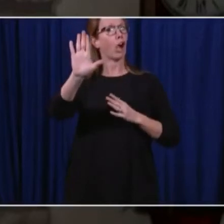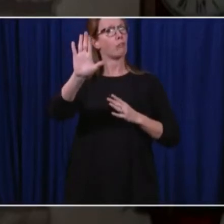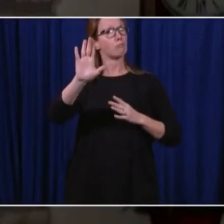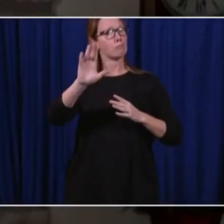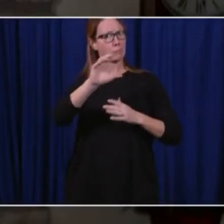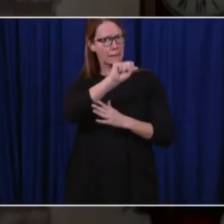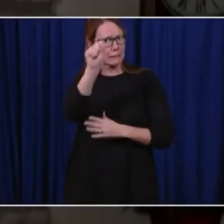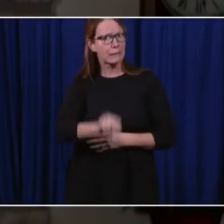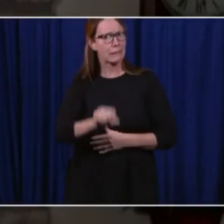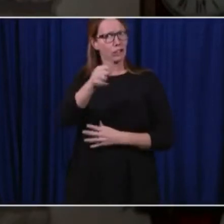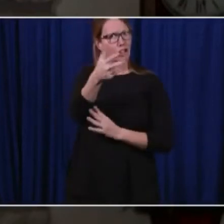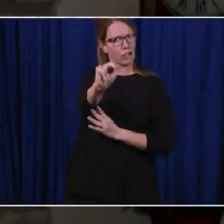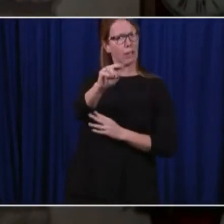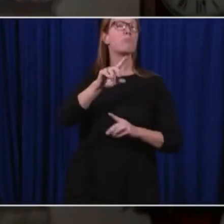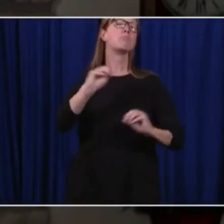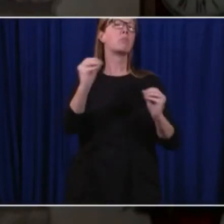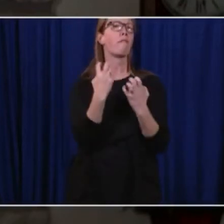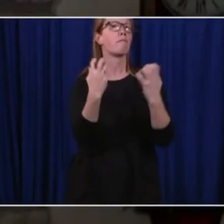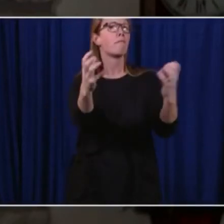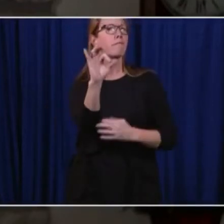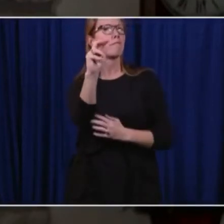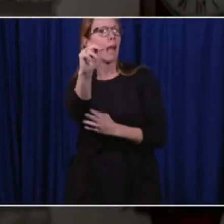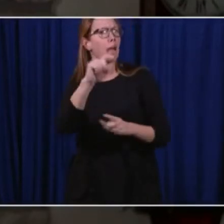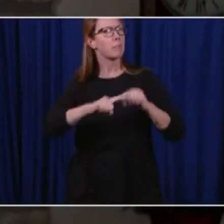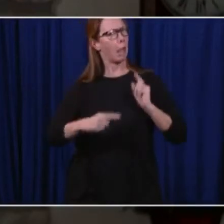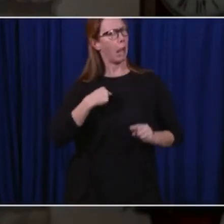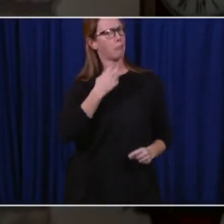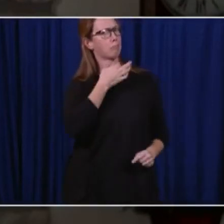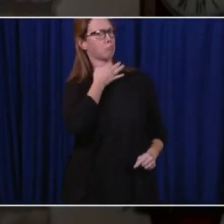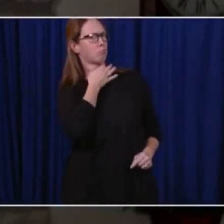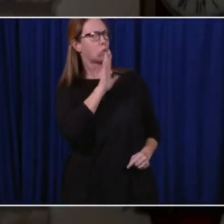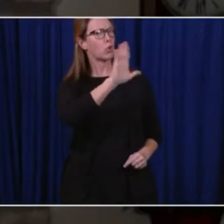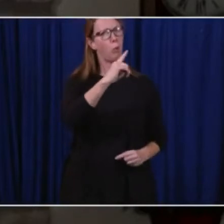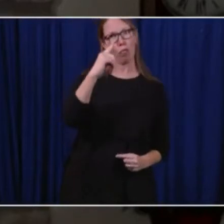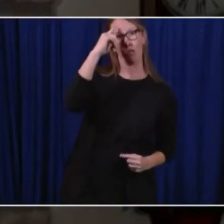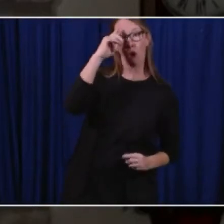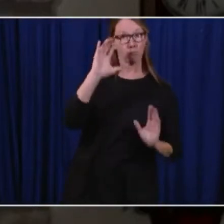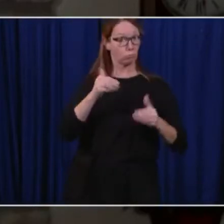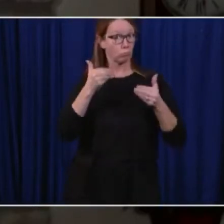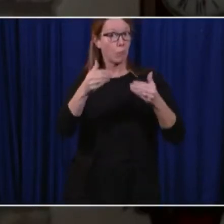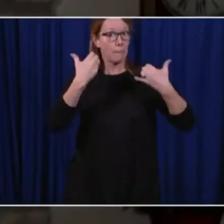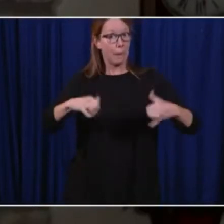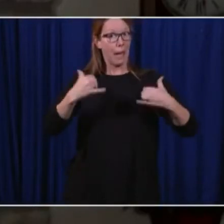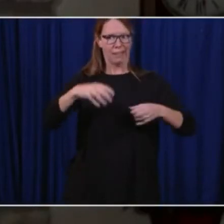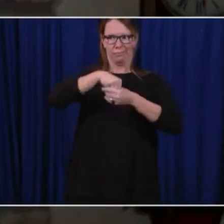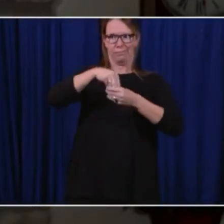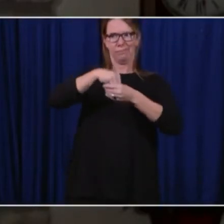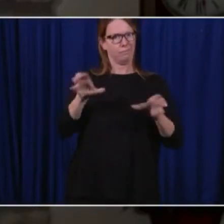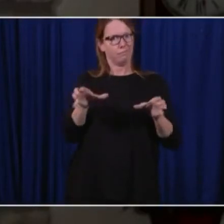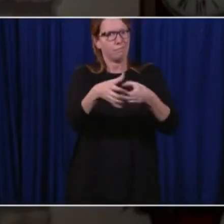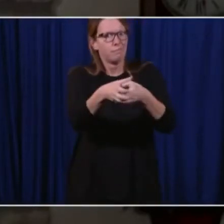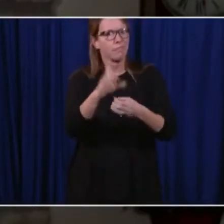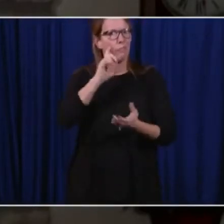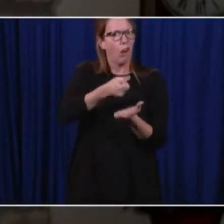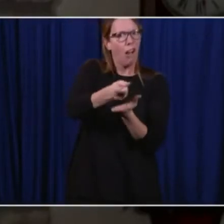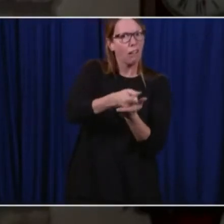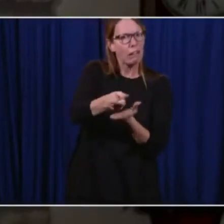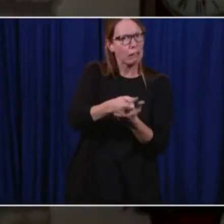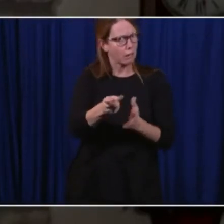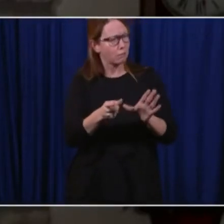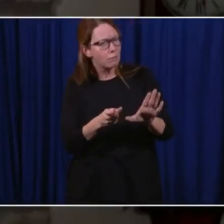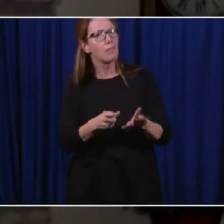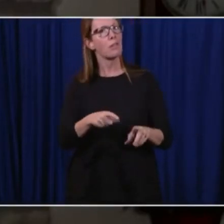Nationwide Arena, but I wonder your thoughts on them resuming play in indoor arena, obviously, and your